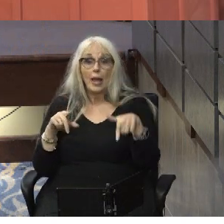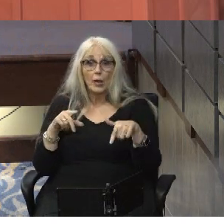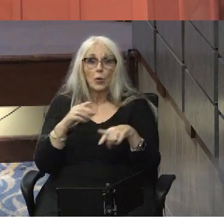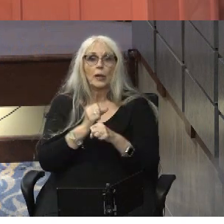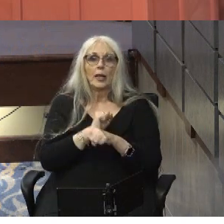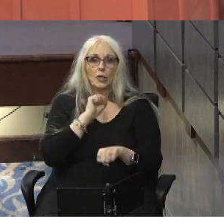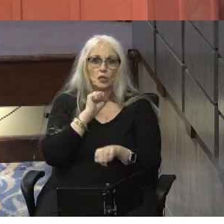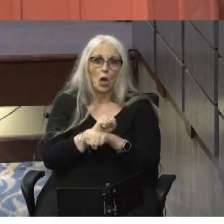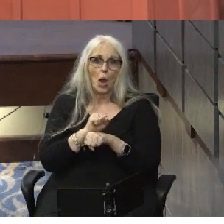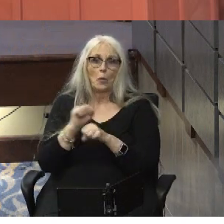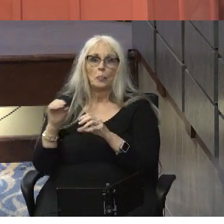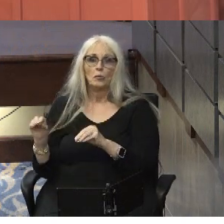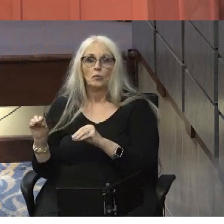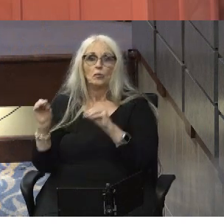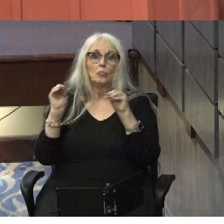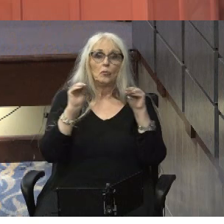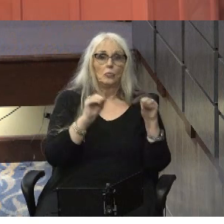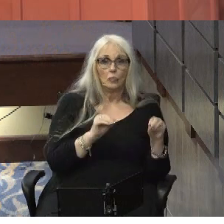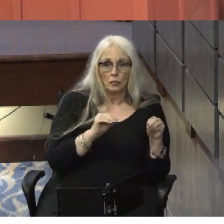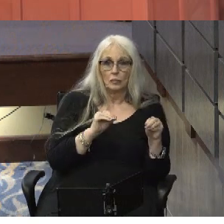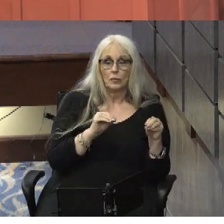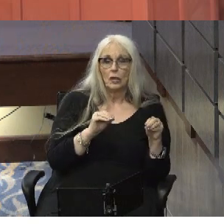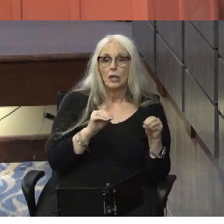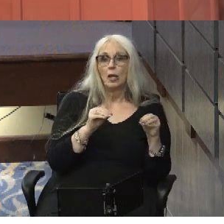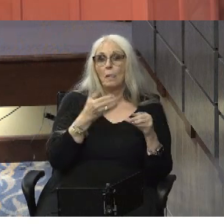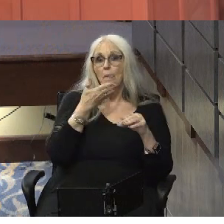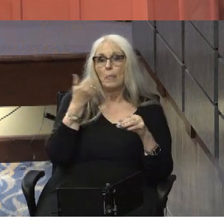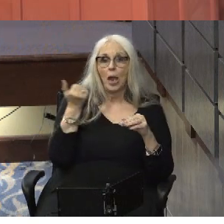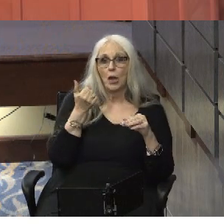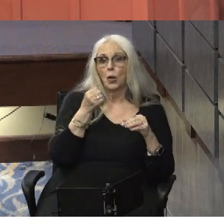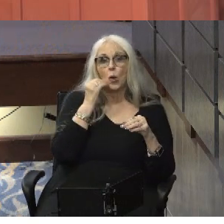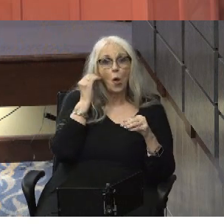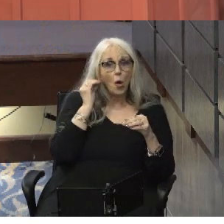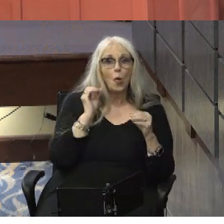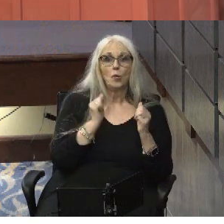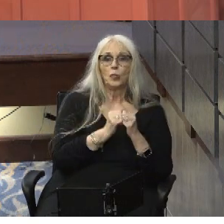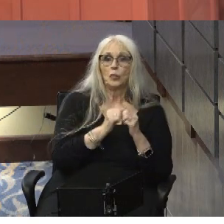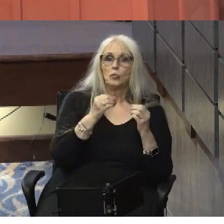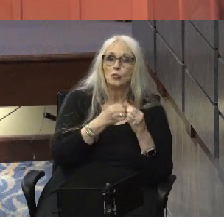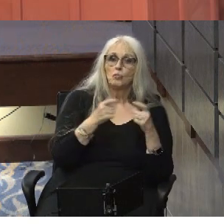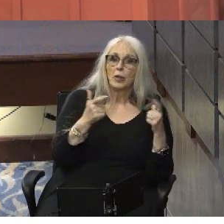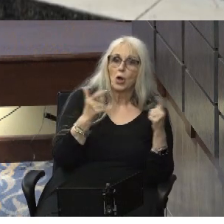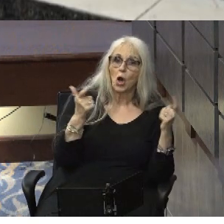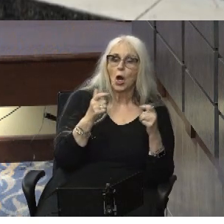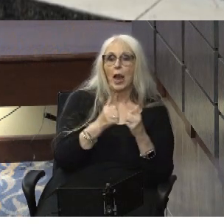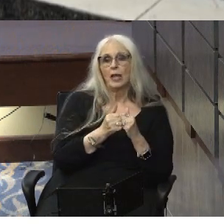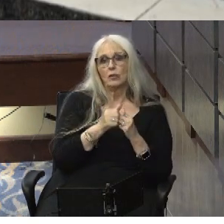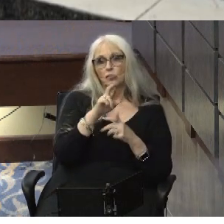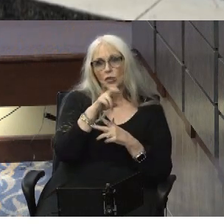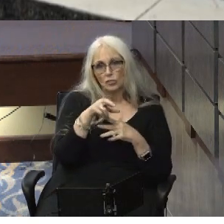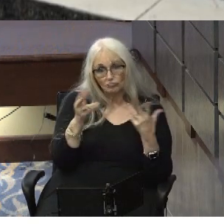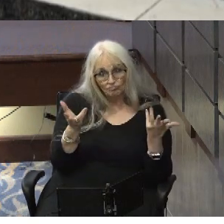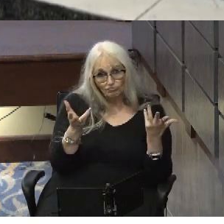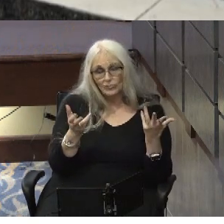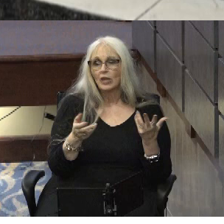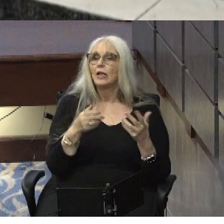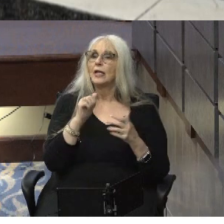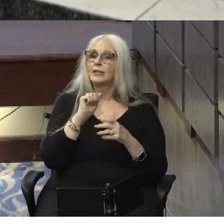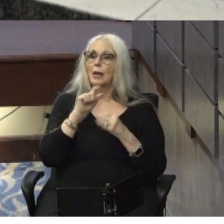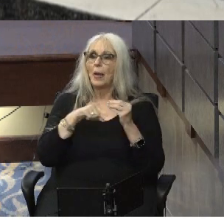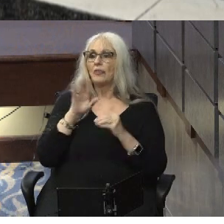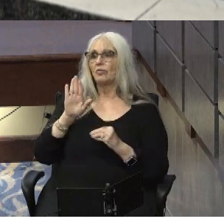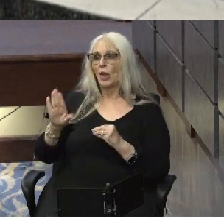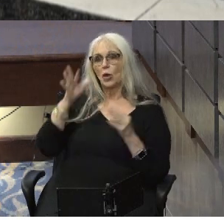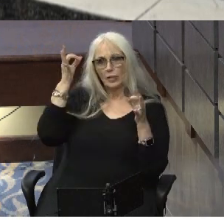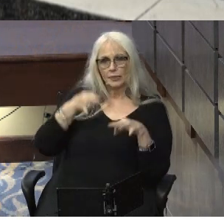afford a hybrid or a park model home that had more square footage. But it's all about choice. I think there's also